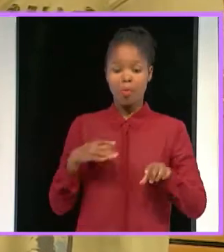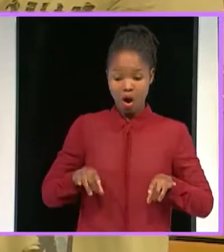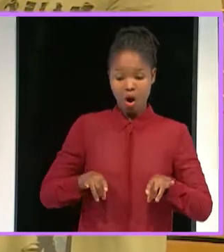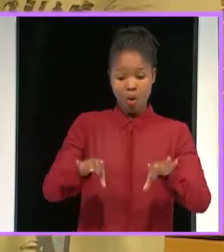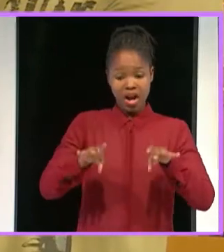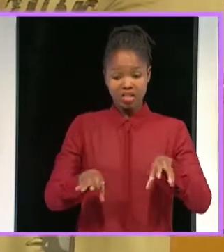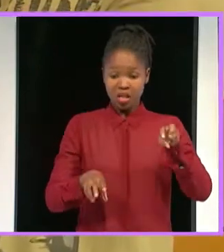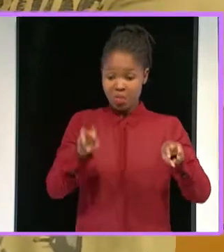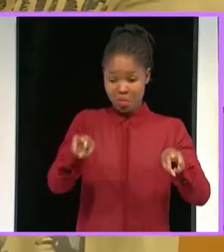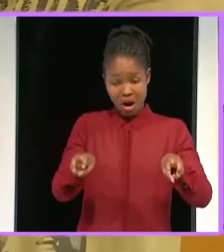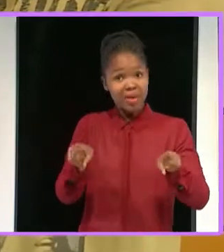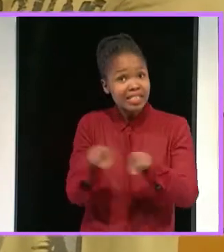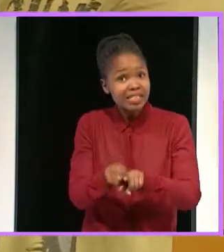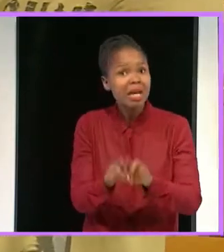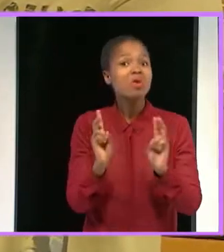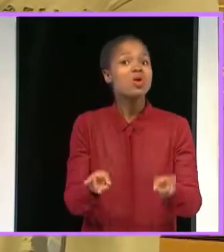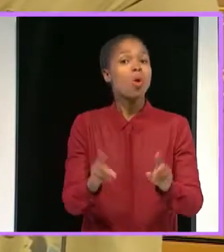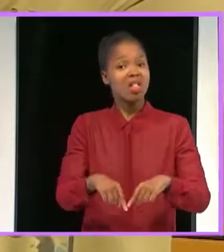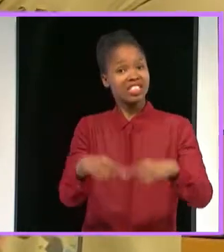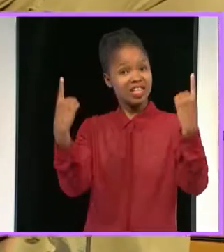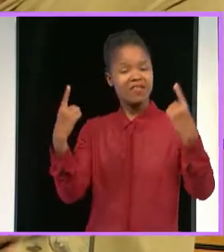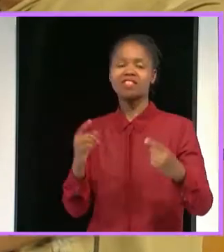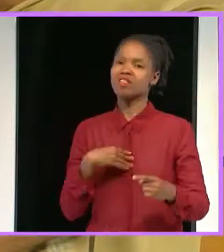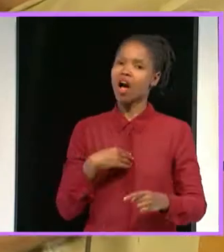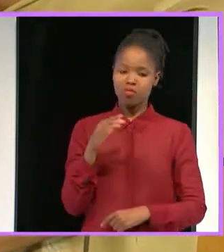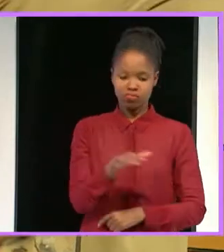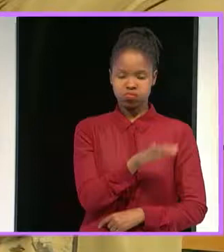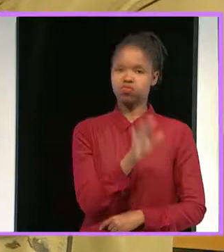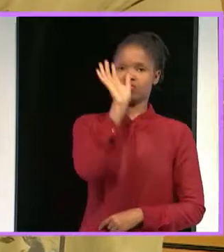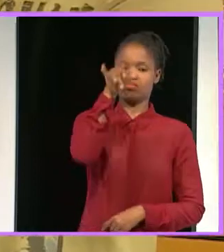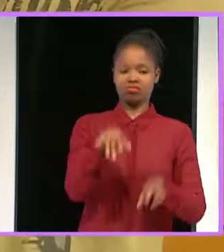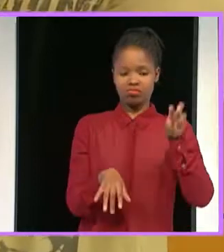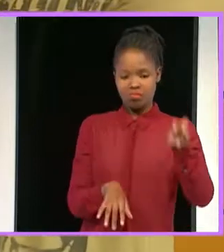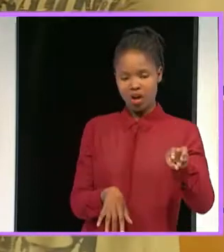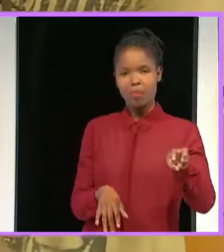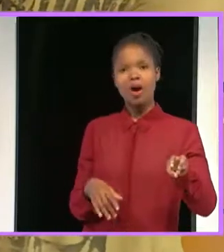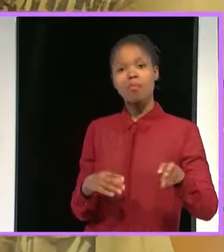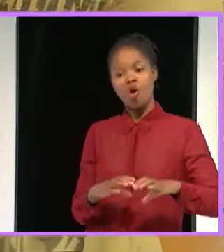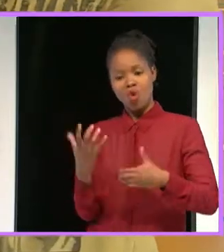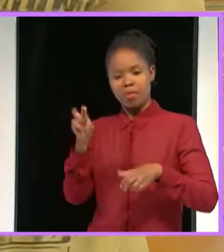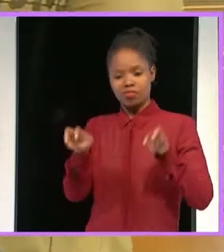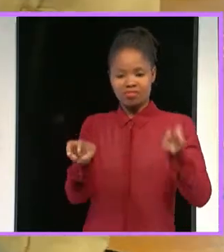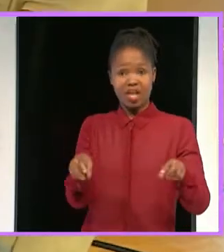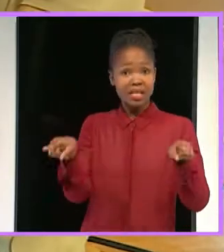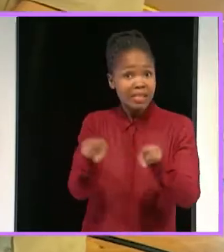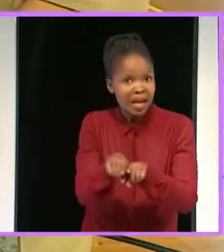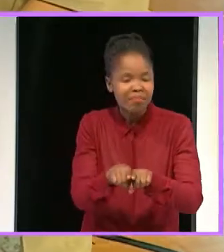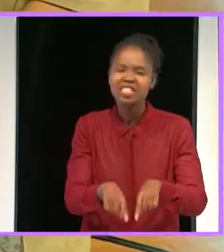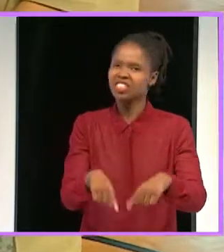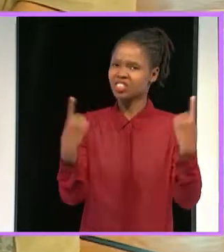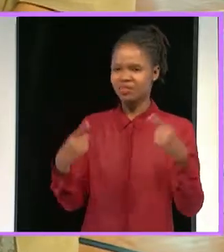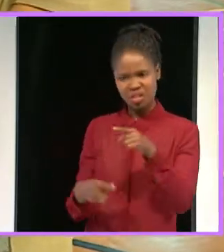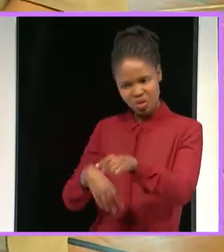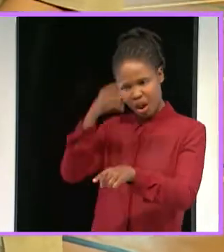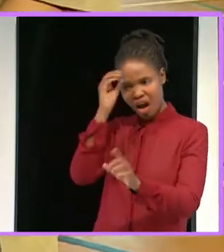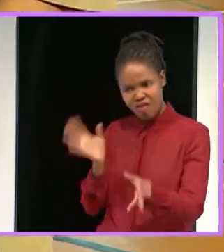as in the kit and caboodle is not the same as the wheelchair basketball. So, you know, I've learned so much. When did you learn